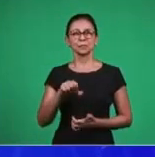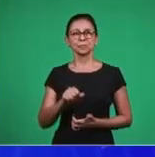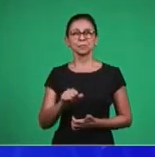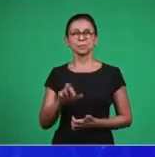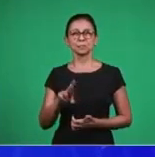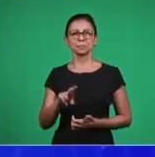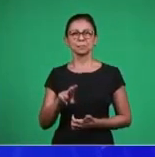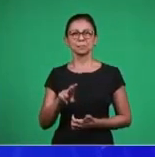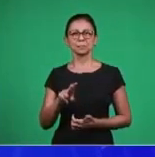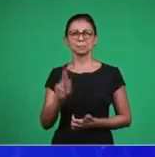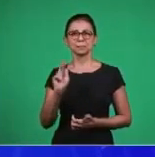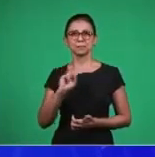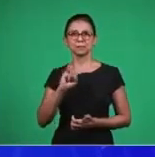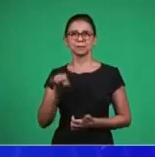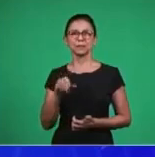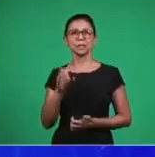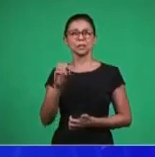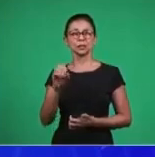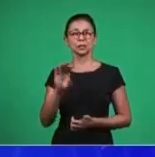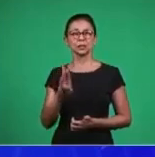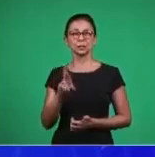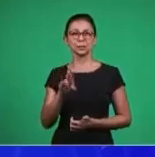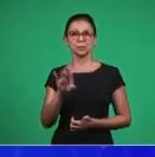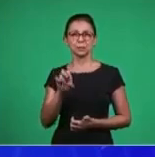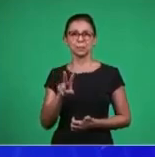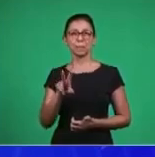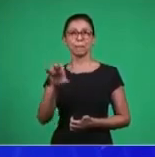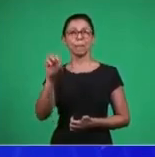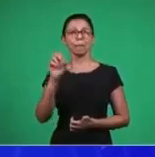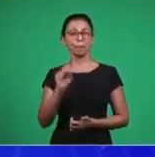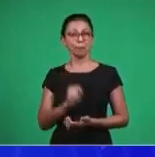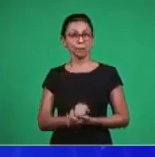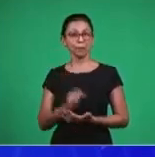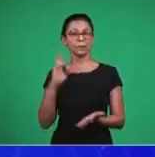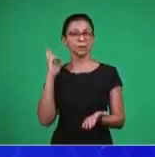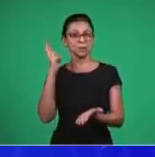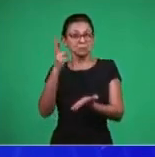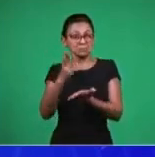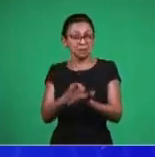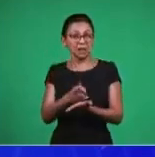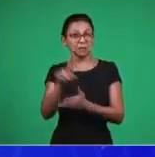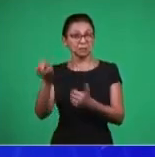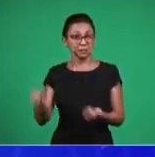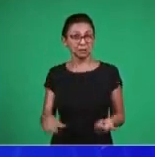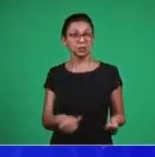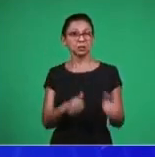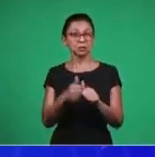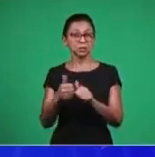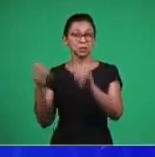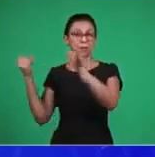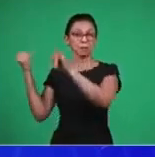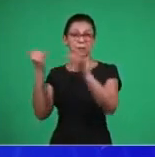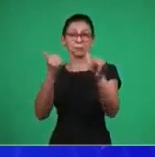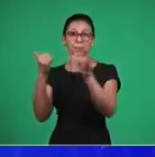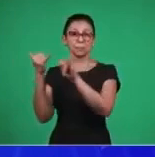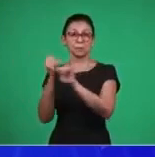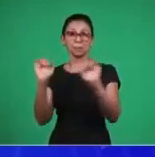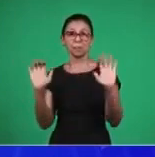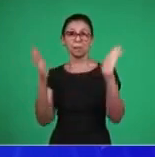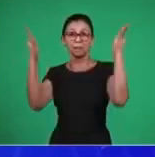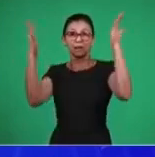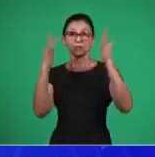Marajó. For three of the brethren that came down to the waters, and they have already been the fruits of the event Trumpets and Feasts in